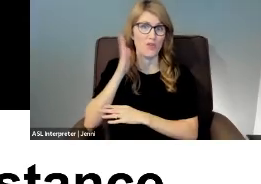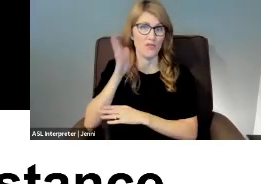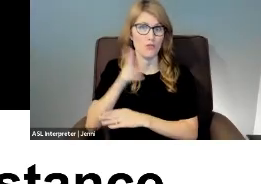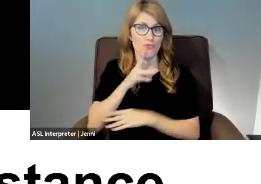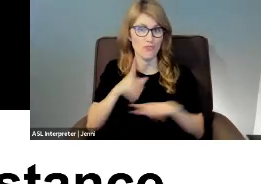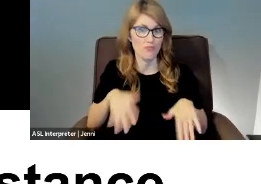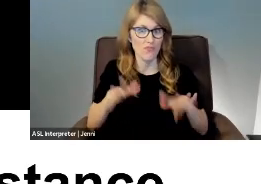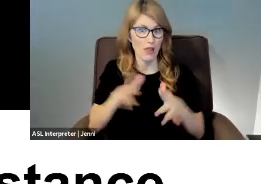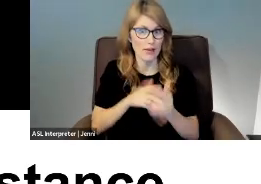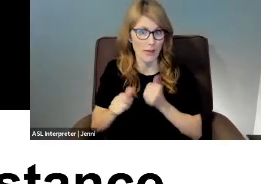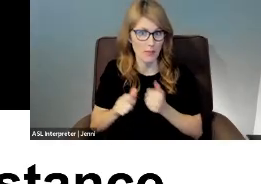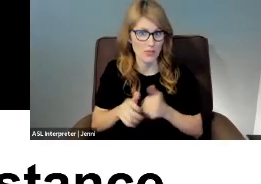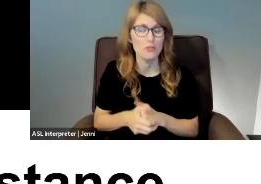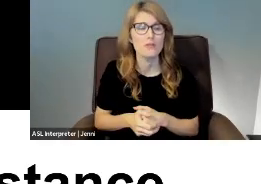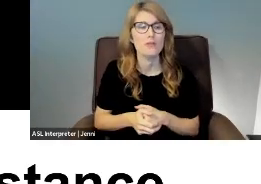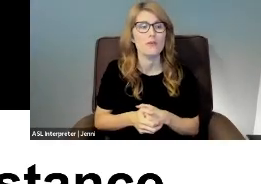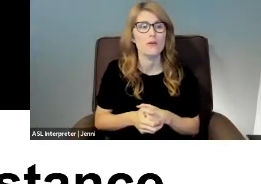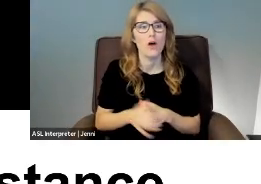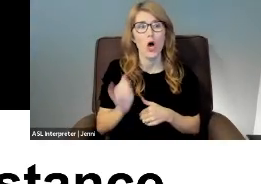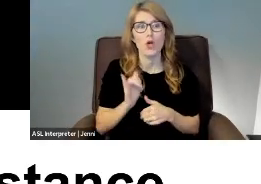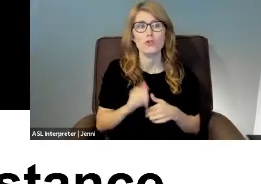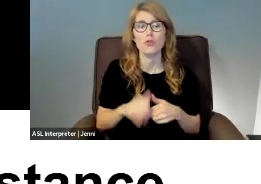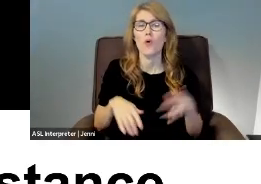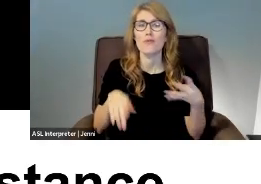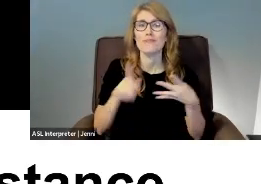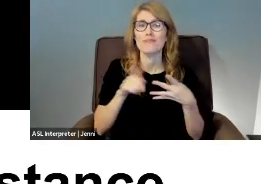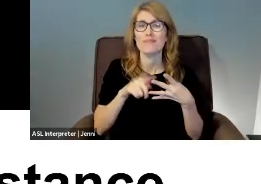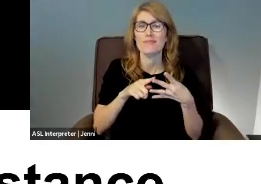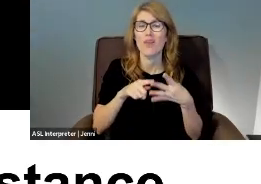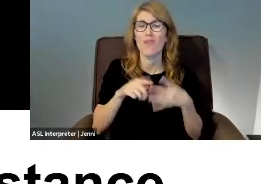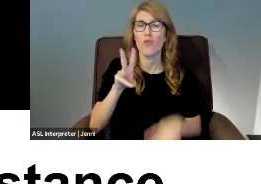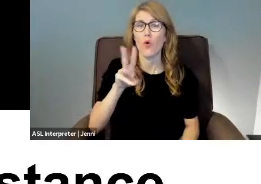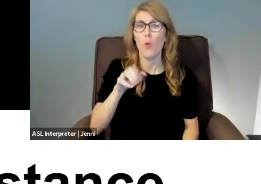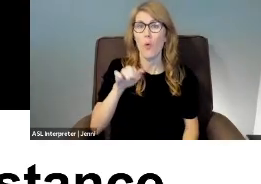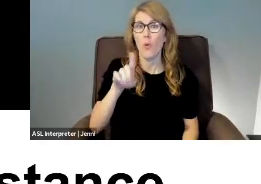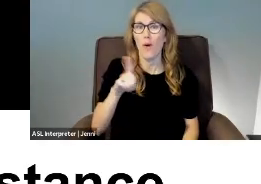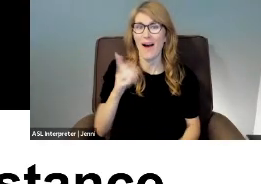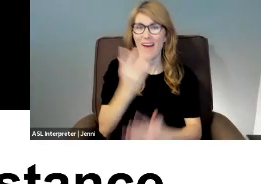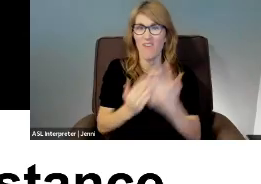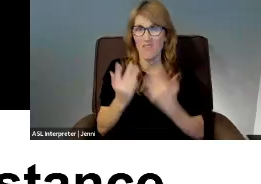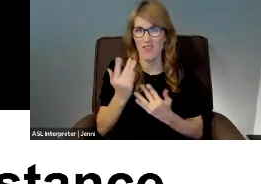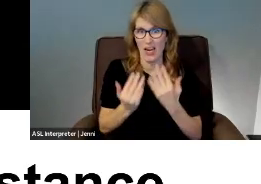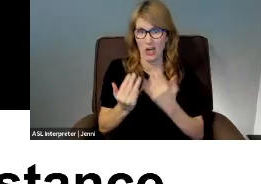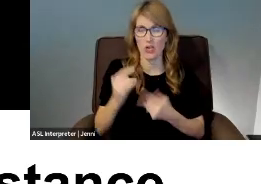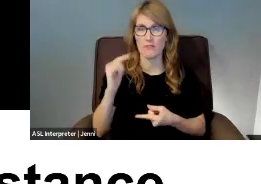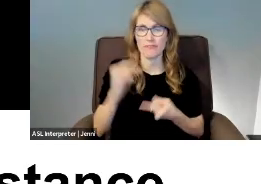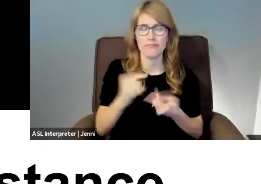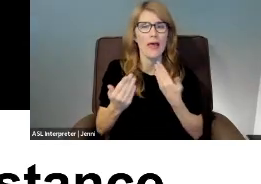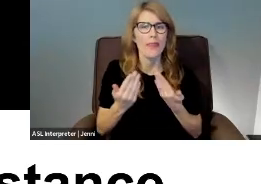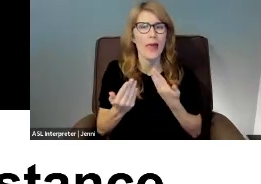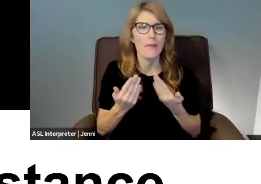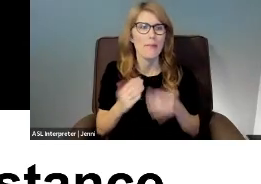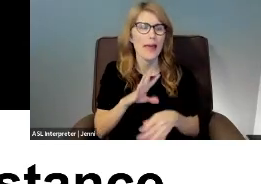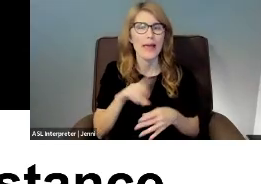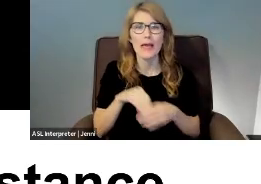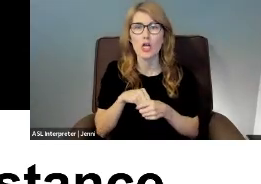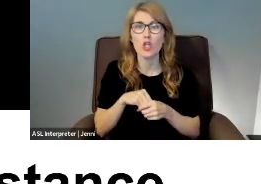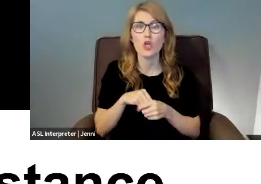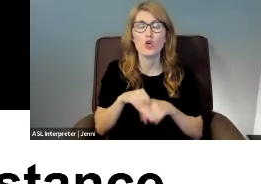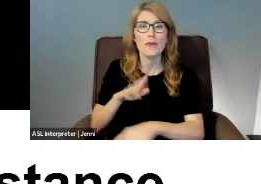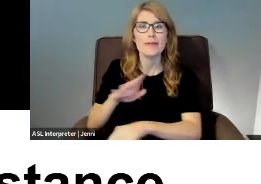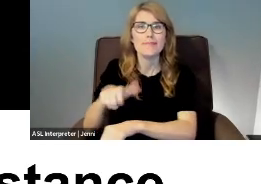damage. Also, wildfire mitigation, that may include installing